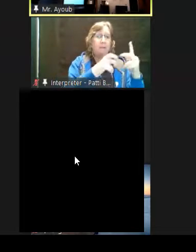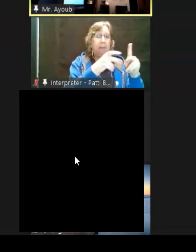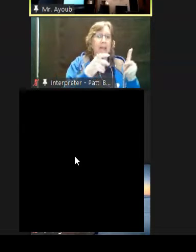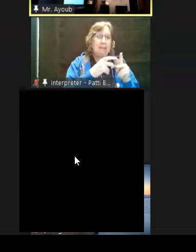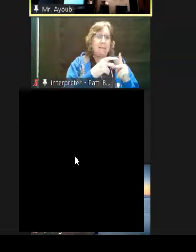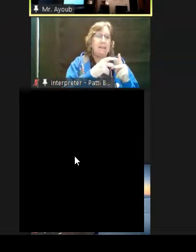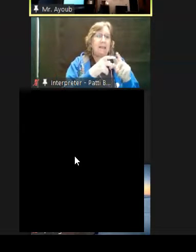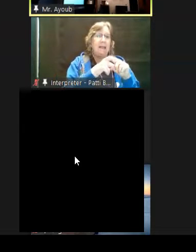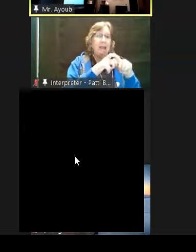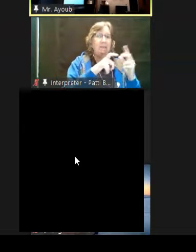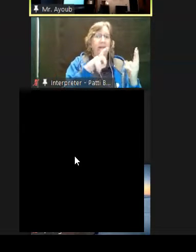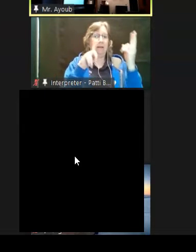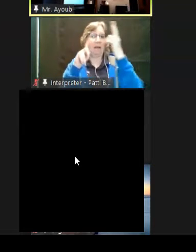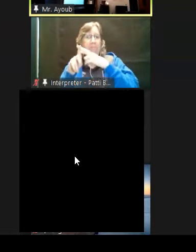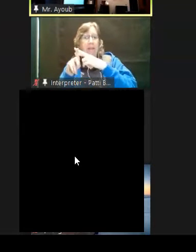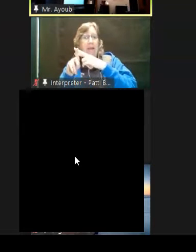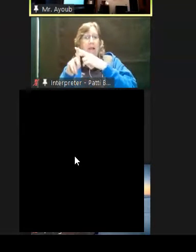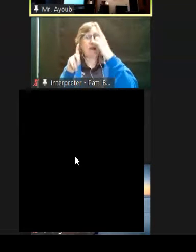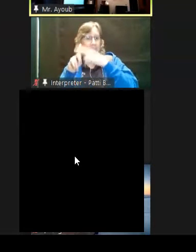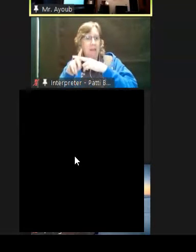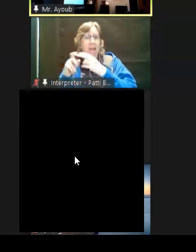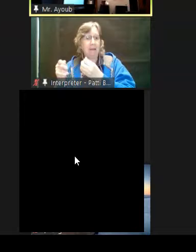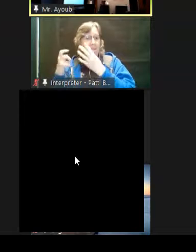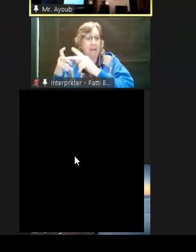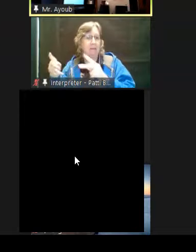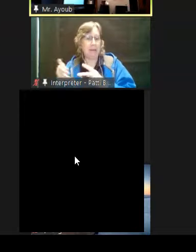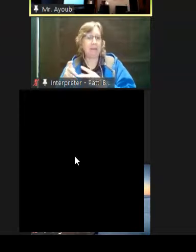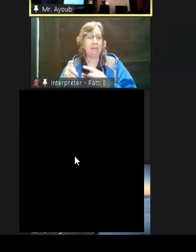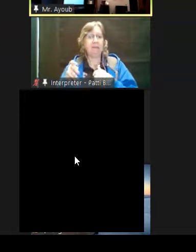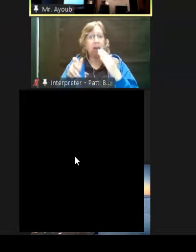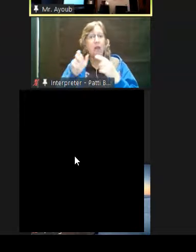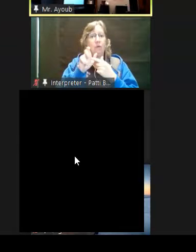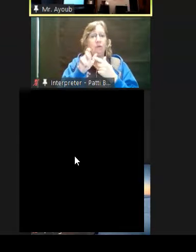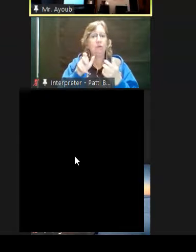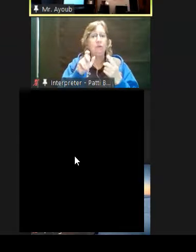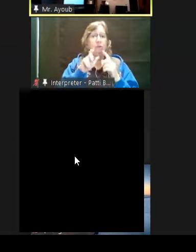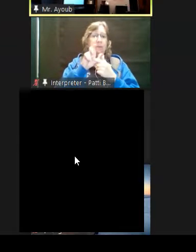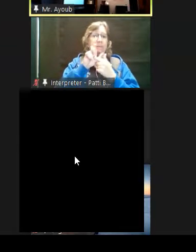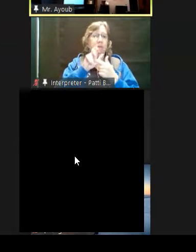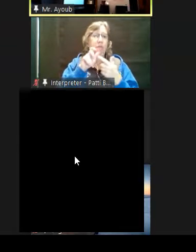And this is the one that's most popular in use. I will show you guys examples of all